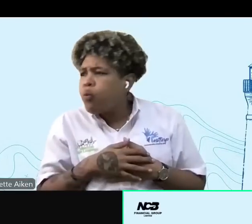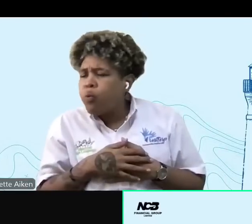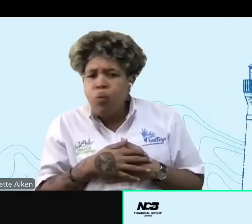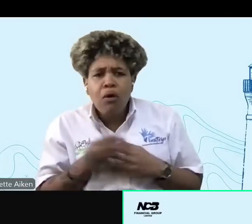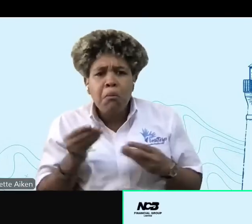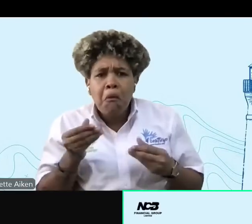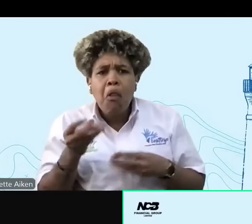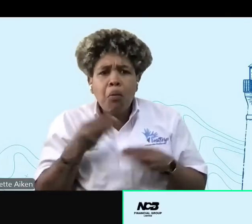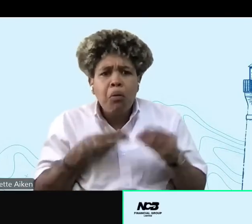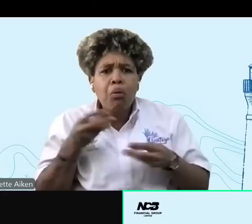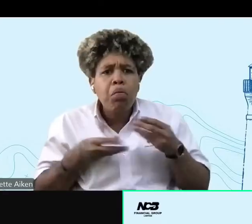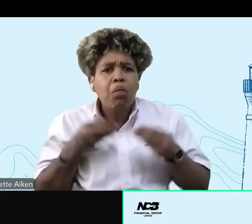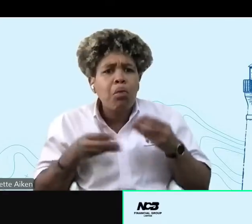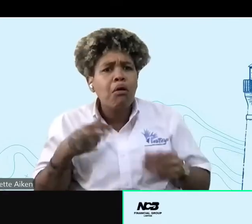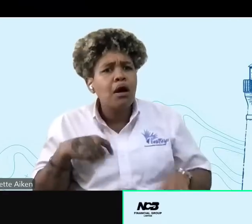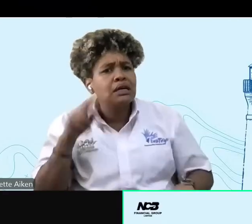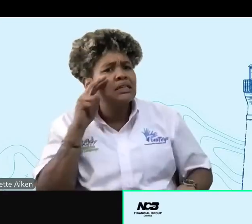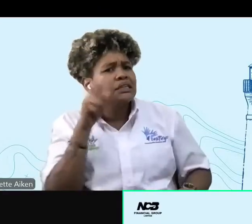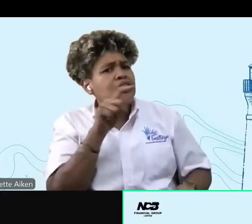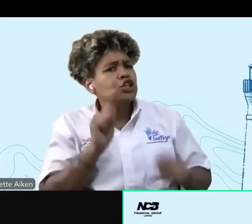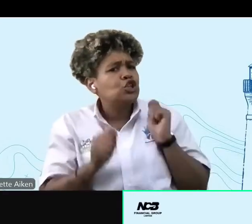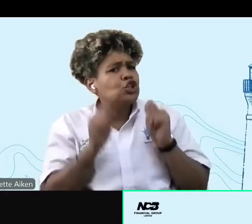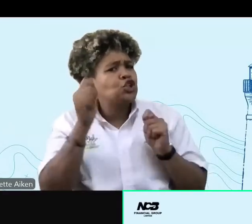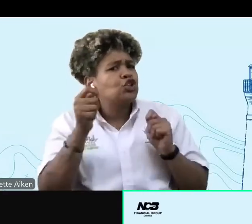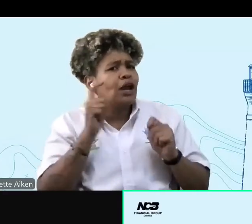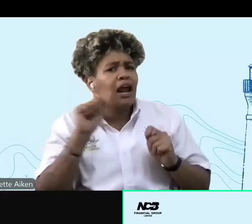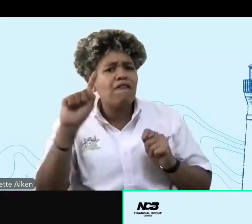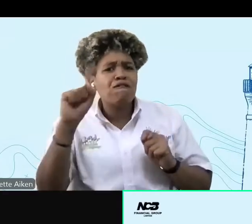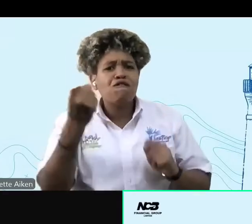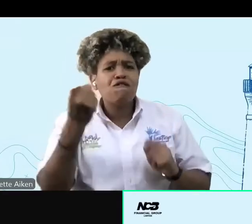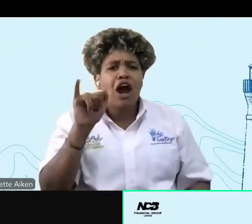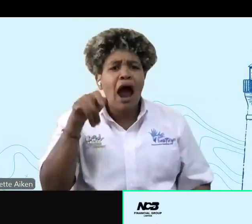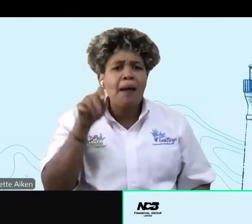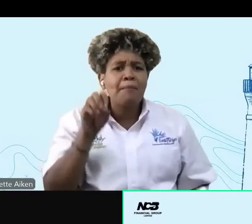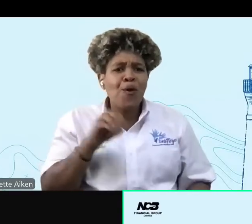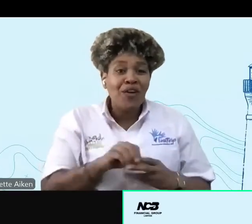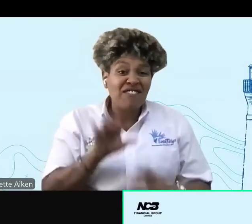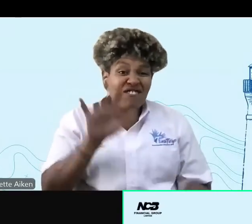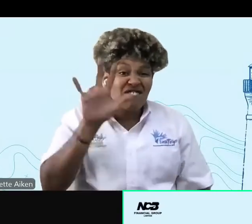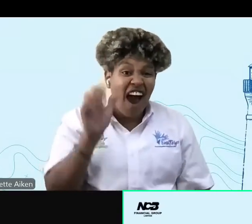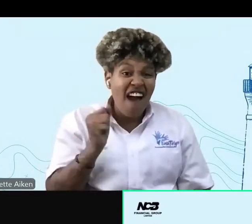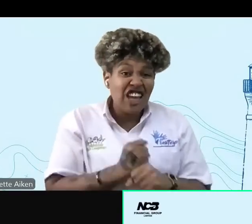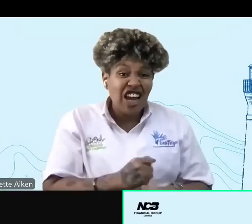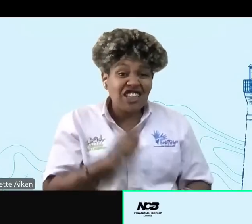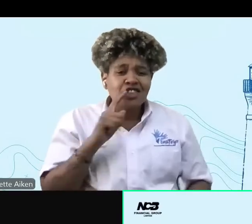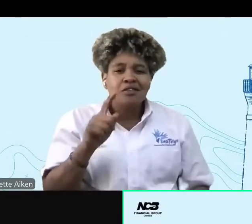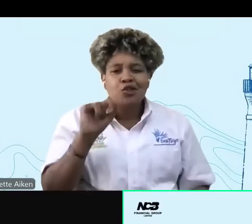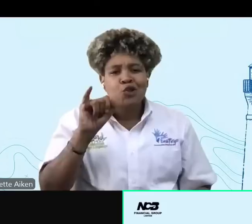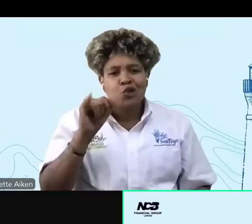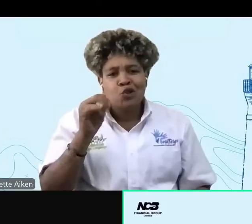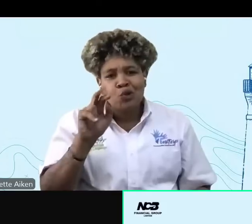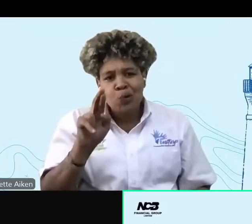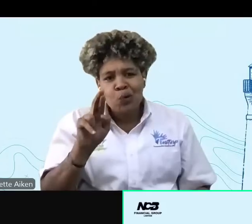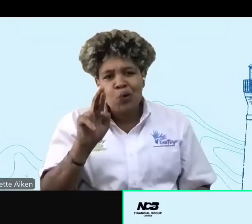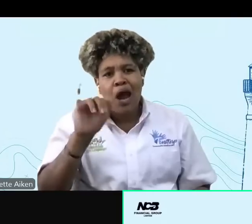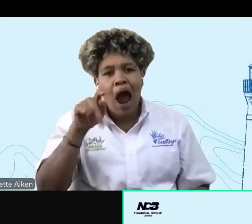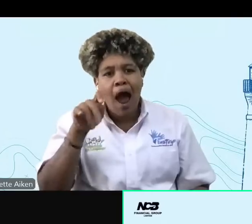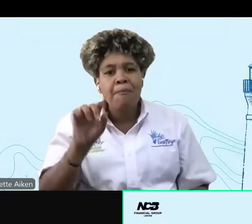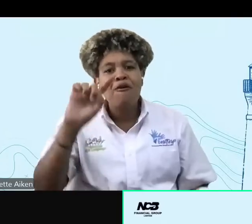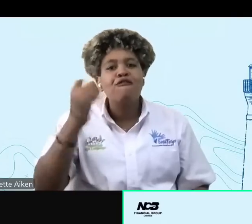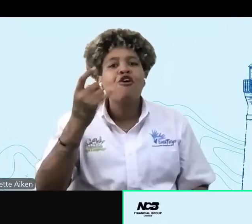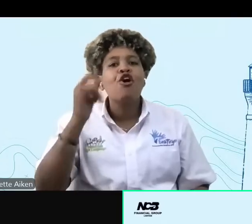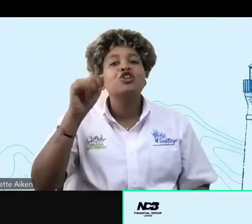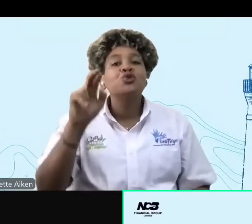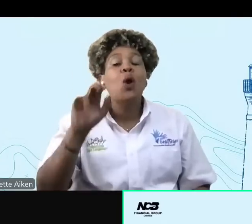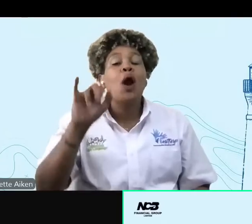we did Trinidad and Tobago's first IPO in 5 years. It was a junior IPO, and it is the first junior IPO